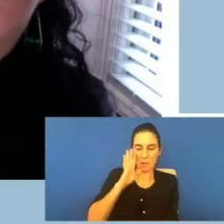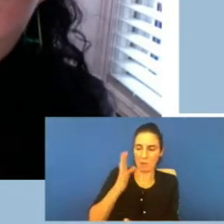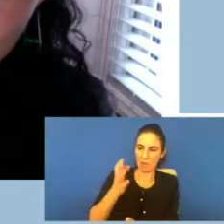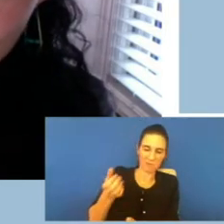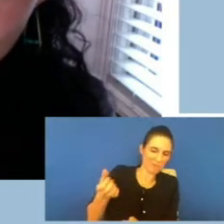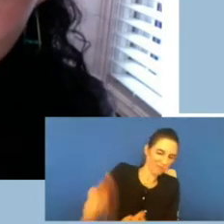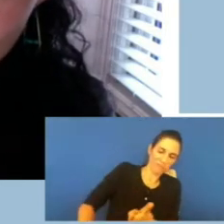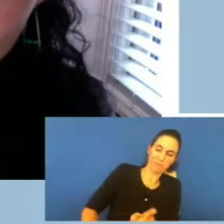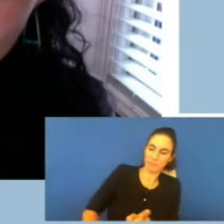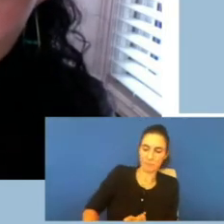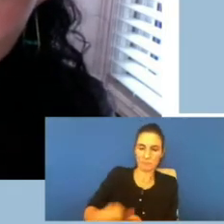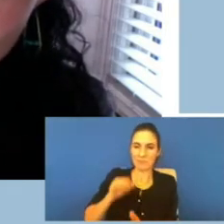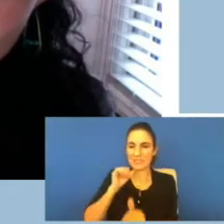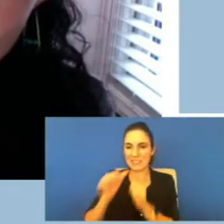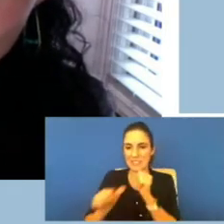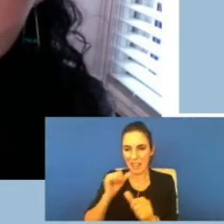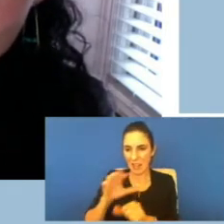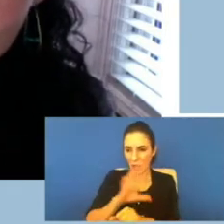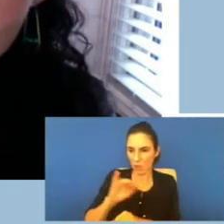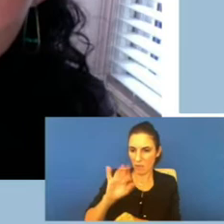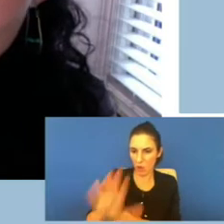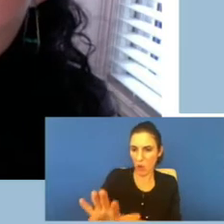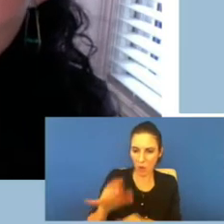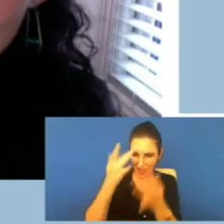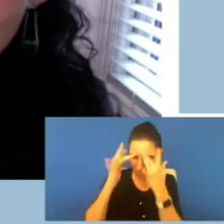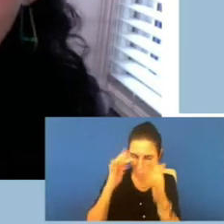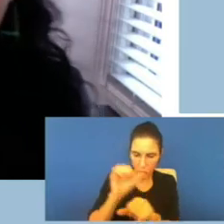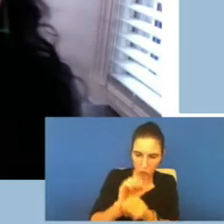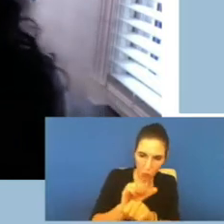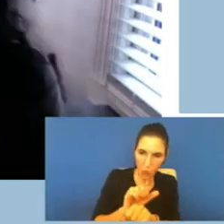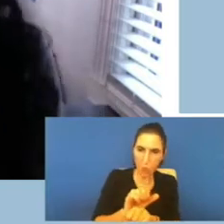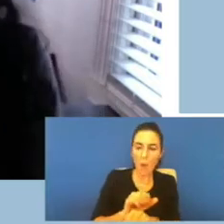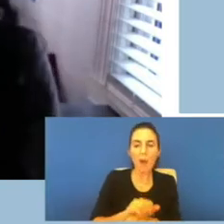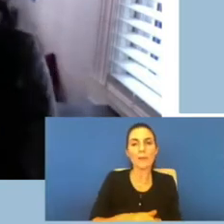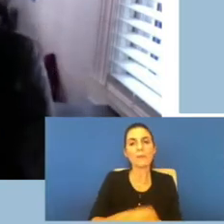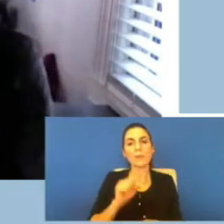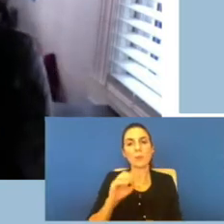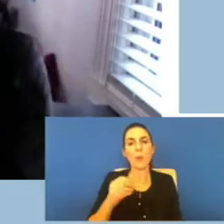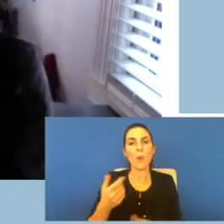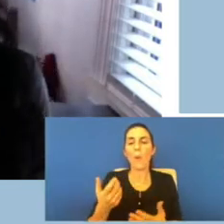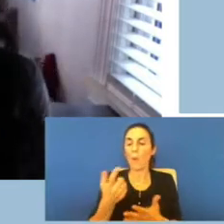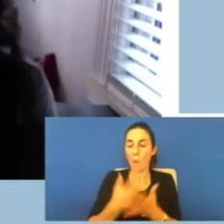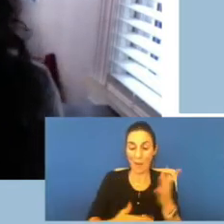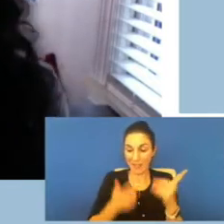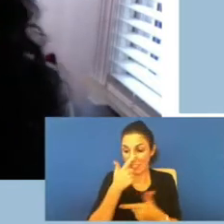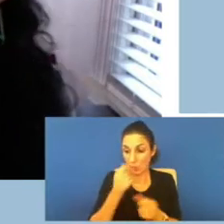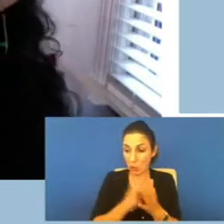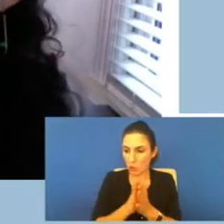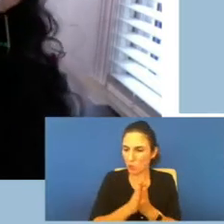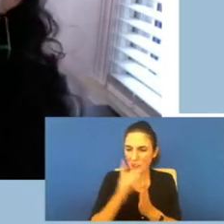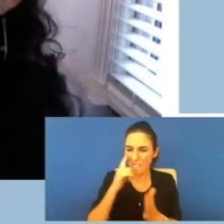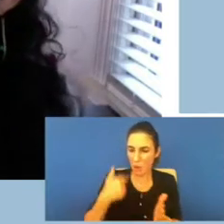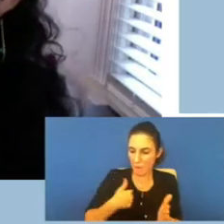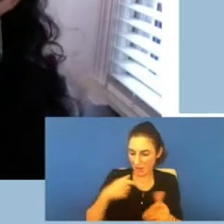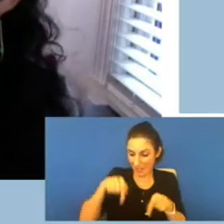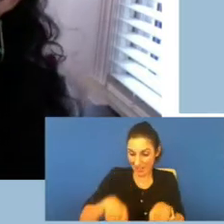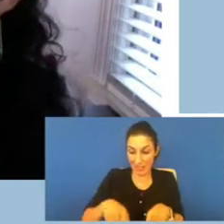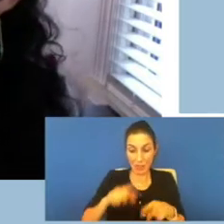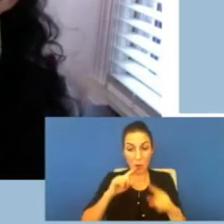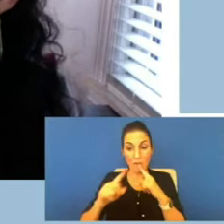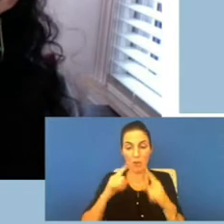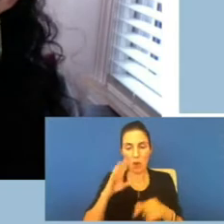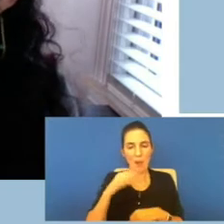the relationships that they're invited into. And so I think what's interesting to me about this conversation, and then I'll give an